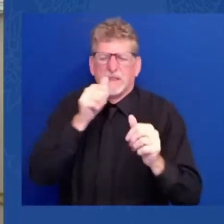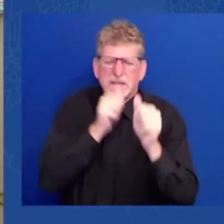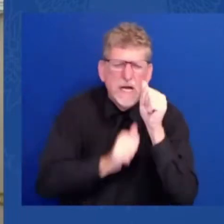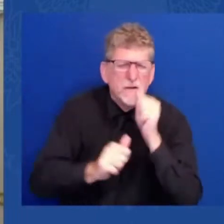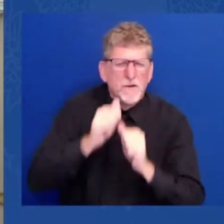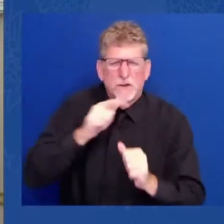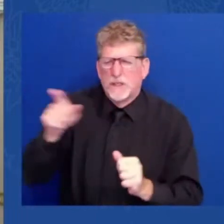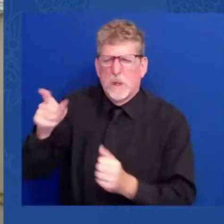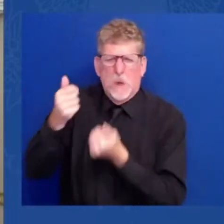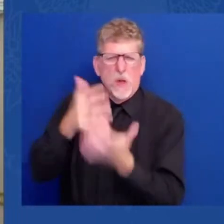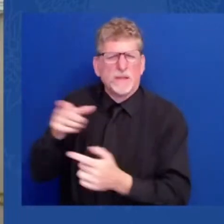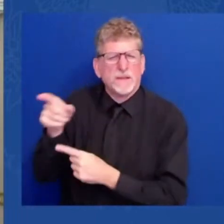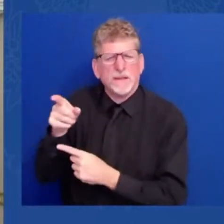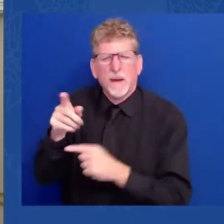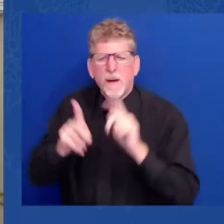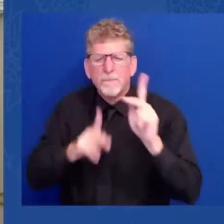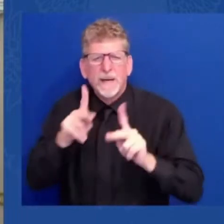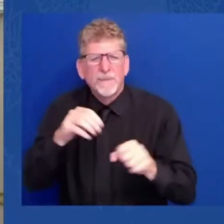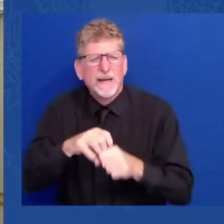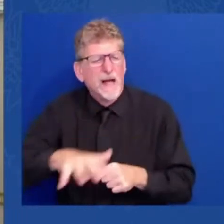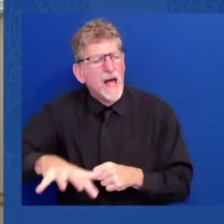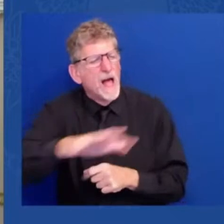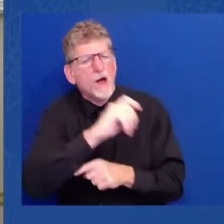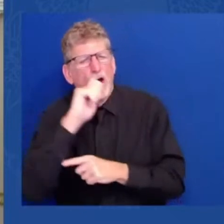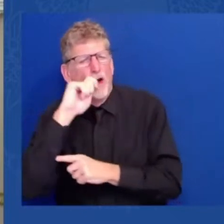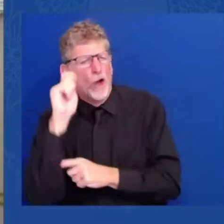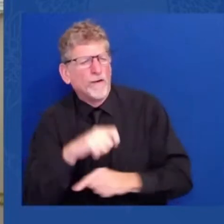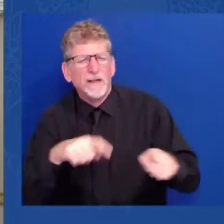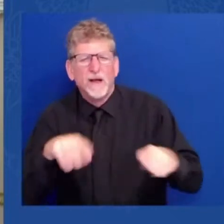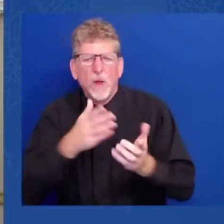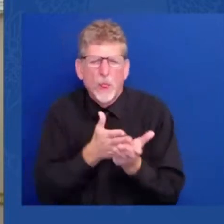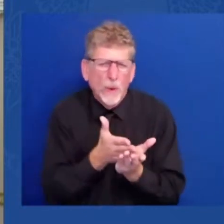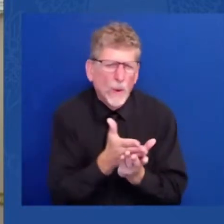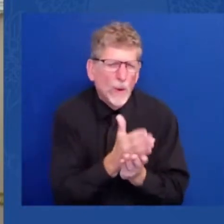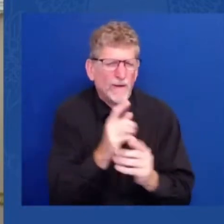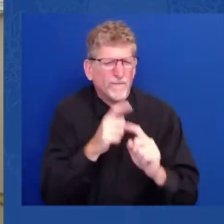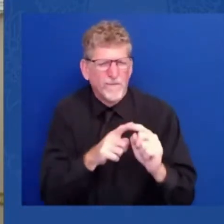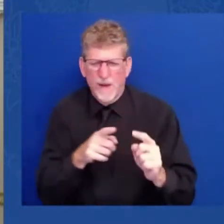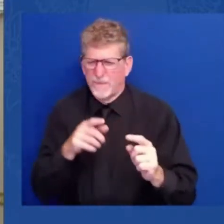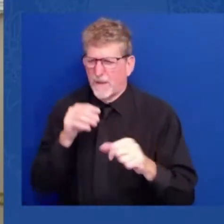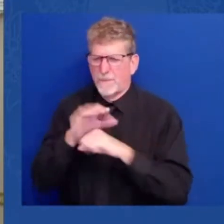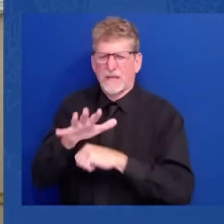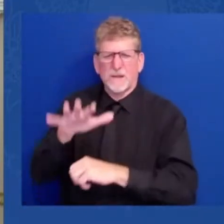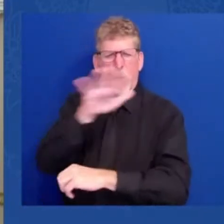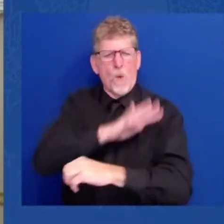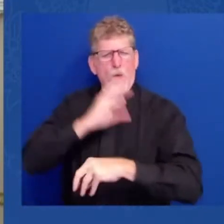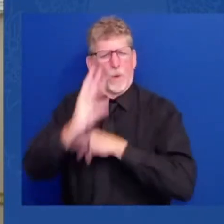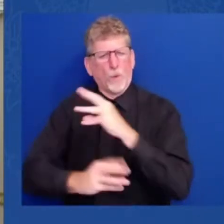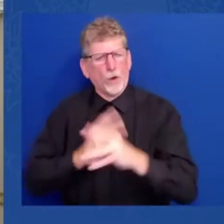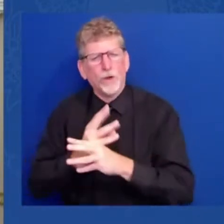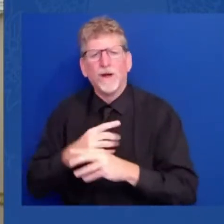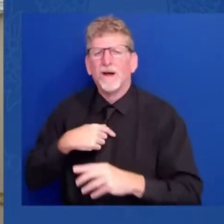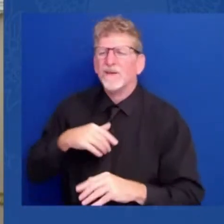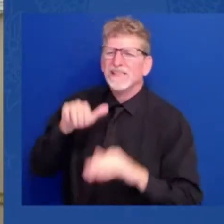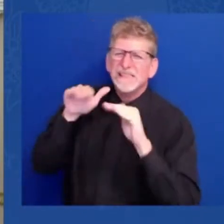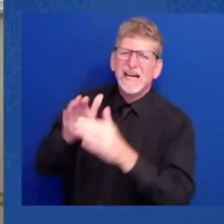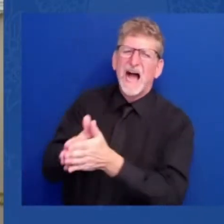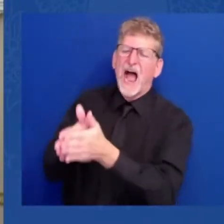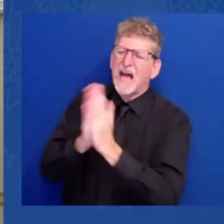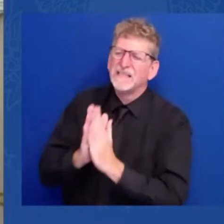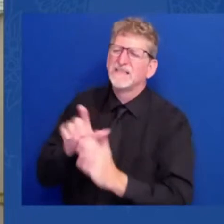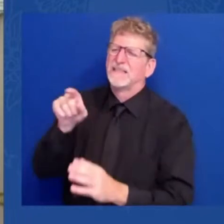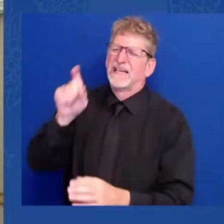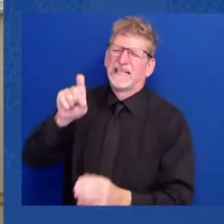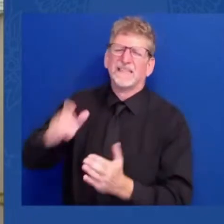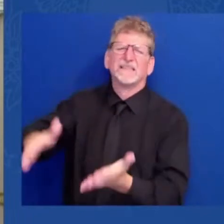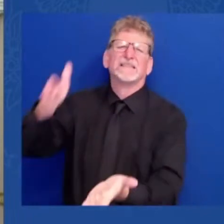for a ceasefire, for humanitarian relief, for real diplomacy. But Putin seems determined to continue on his